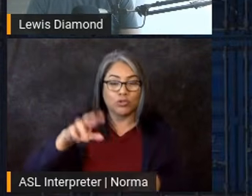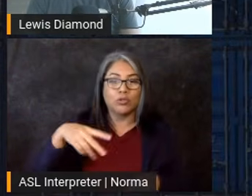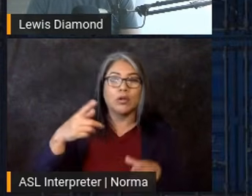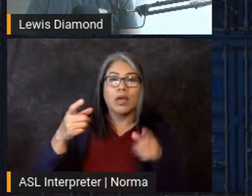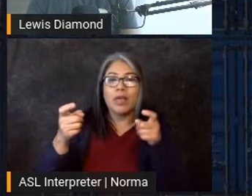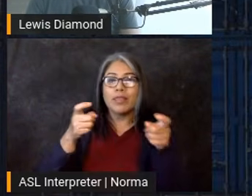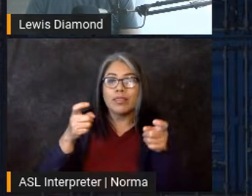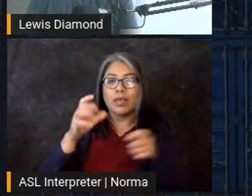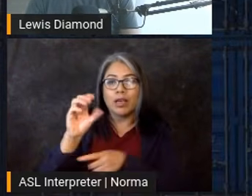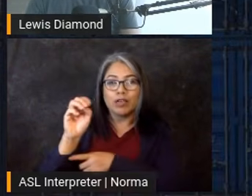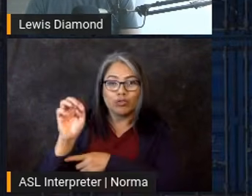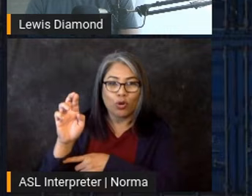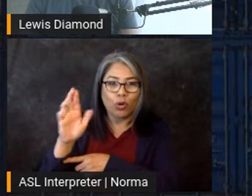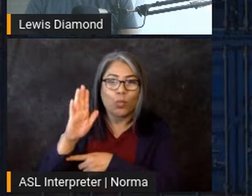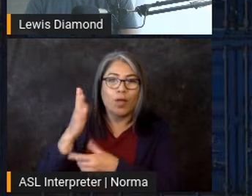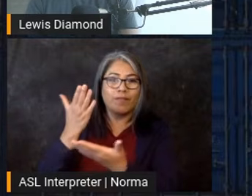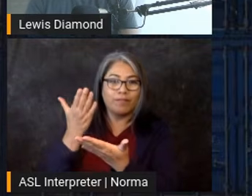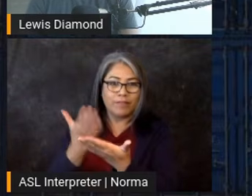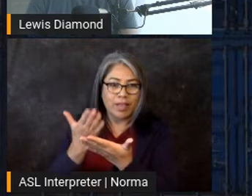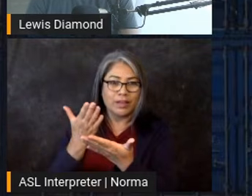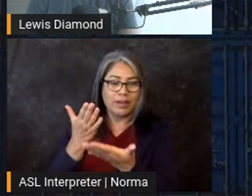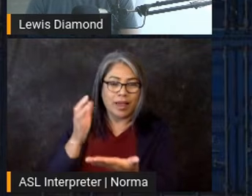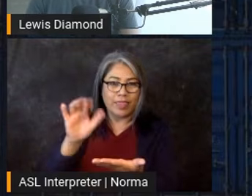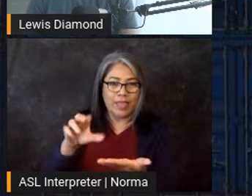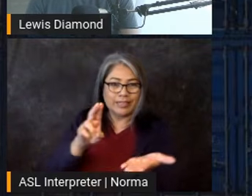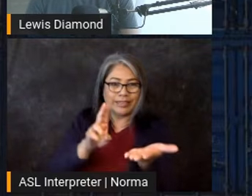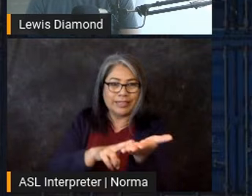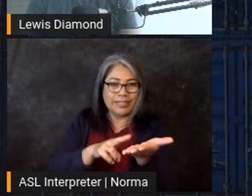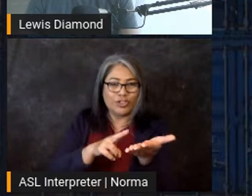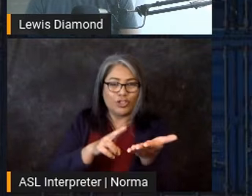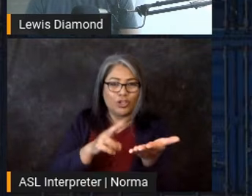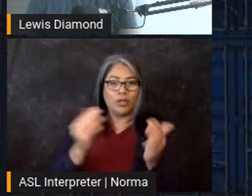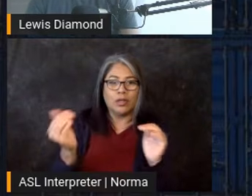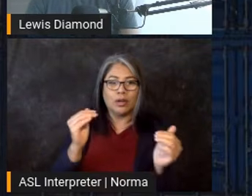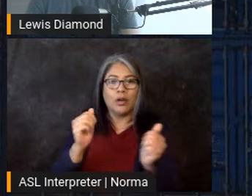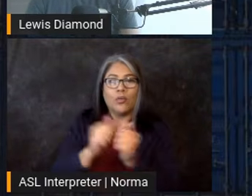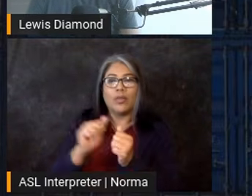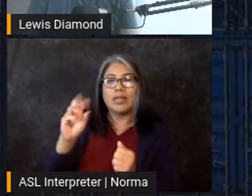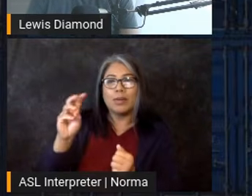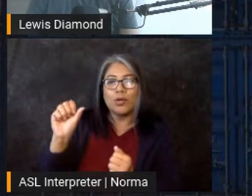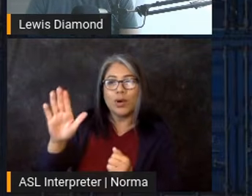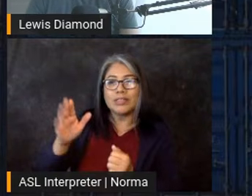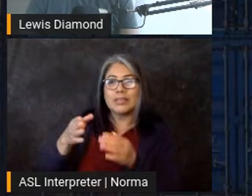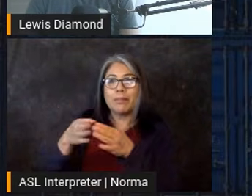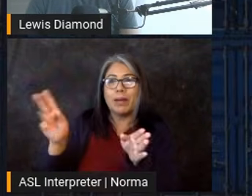will validate that signature against AWS's public key